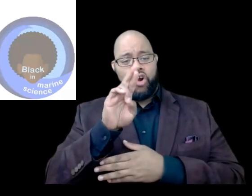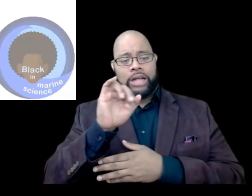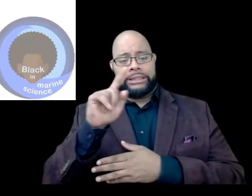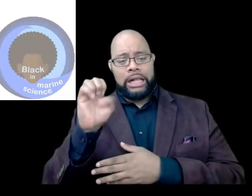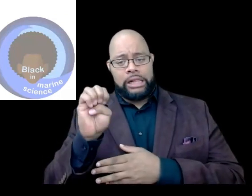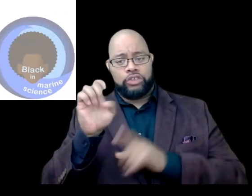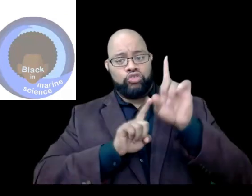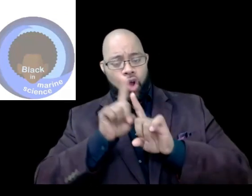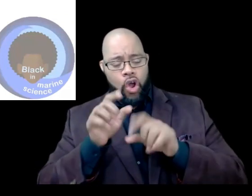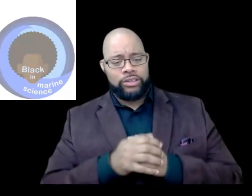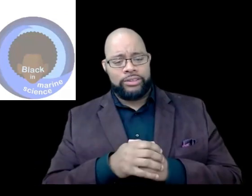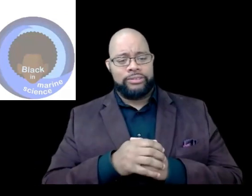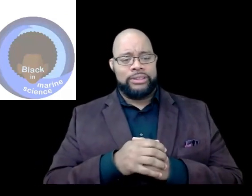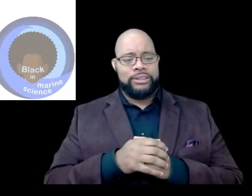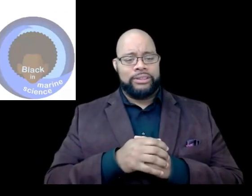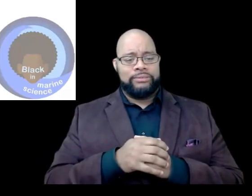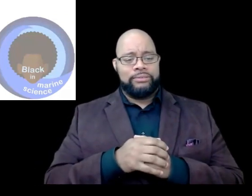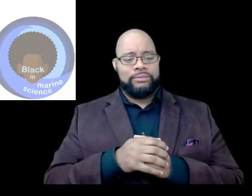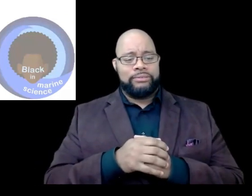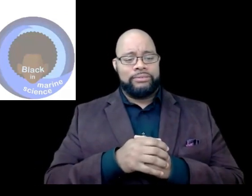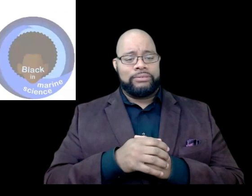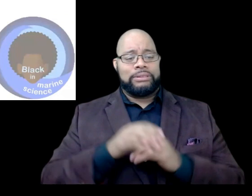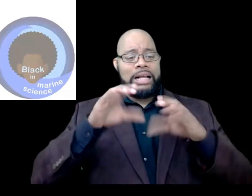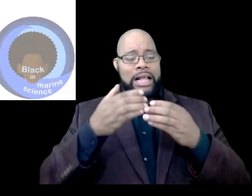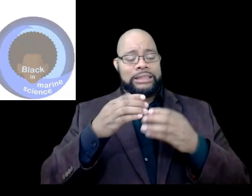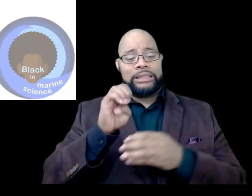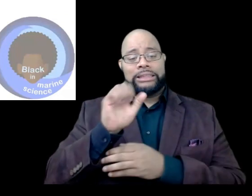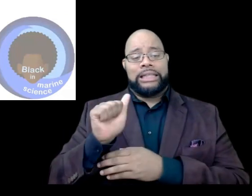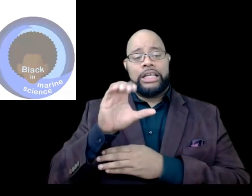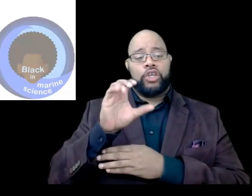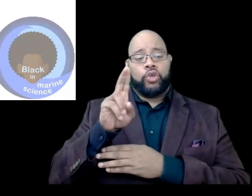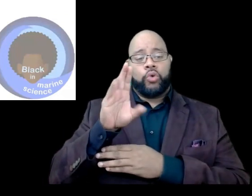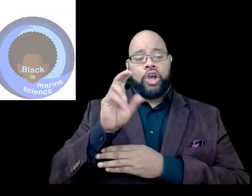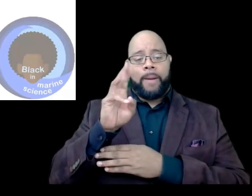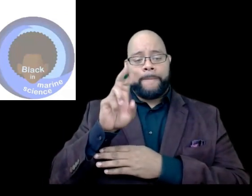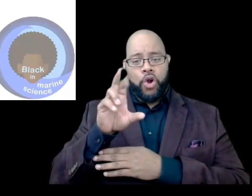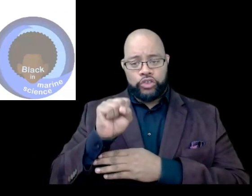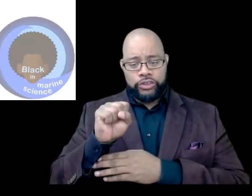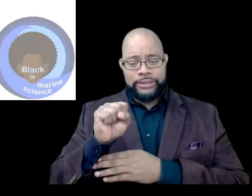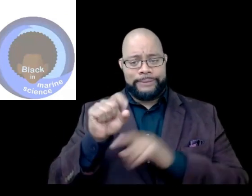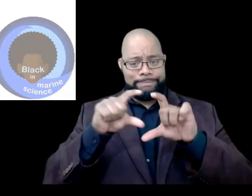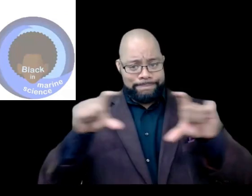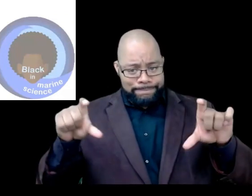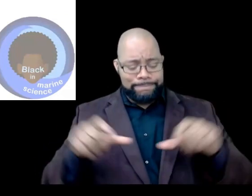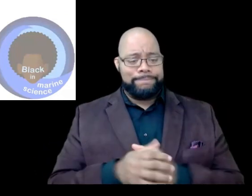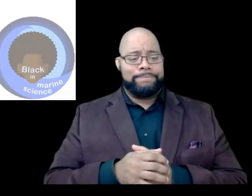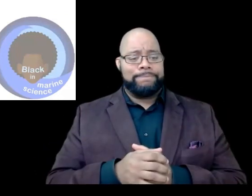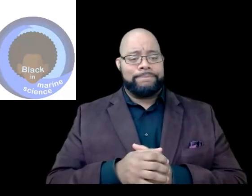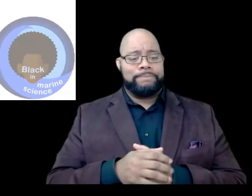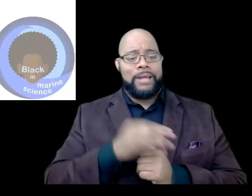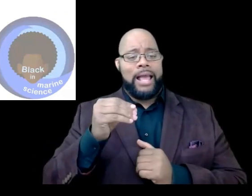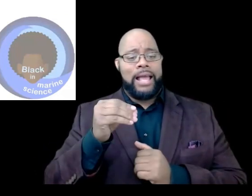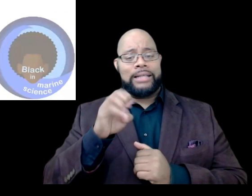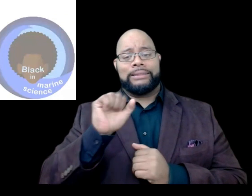stars. Class Ophiuroidea, your brittle stars. Class Phoroidea, your